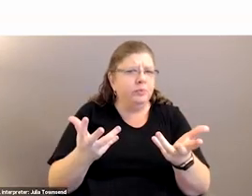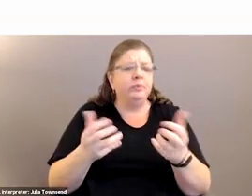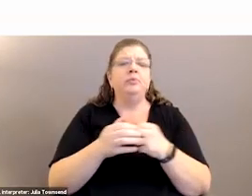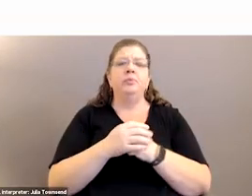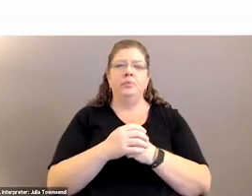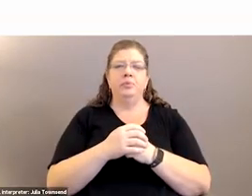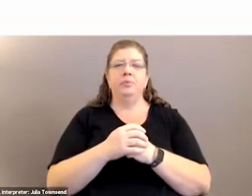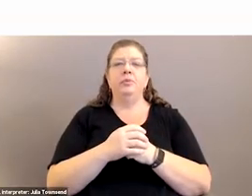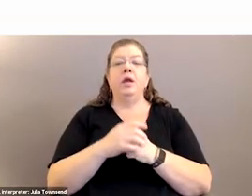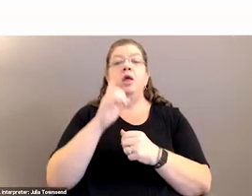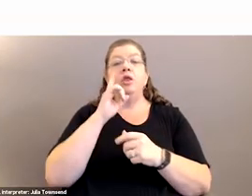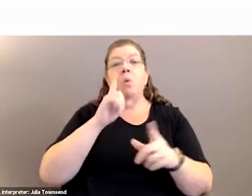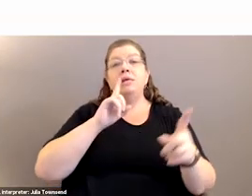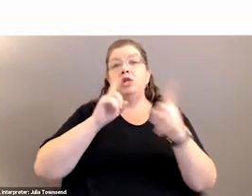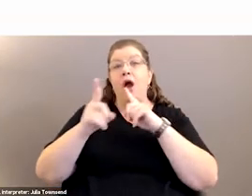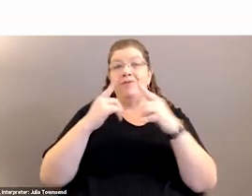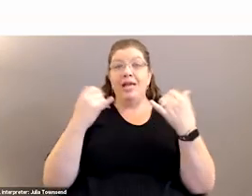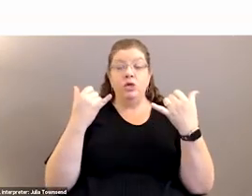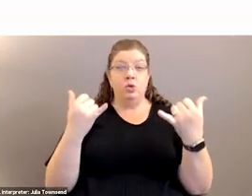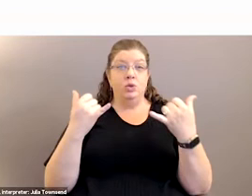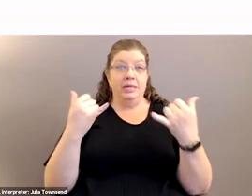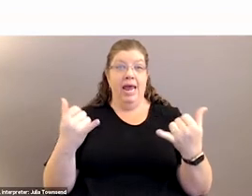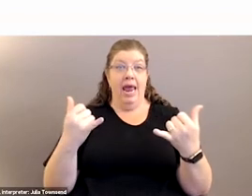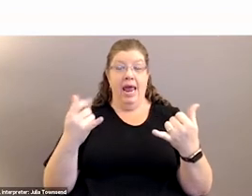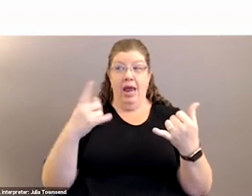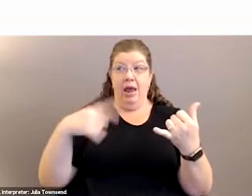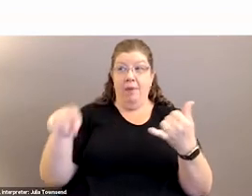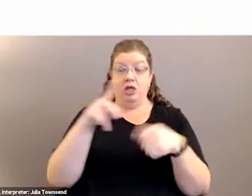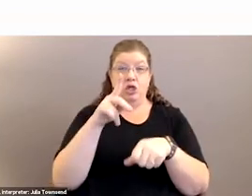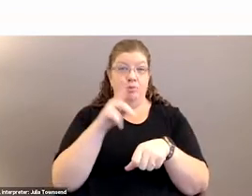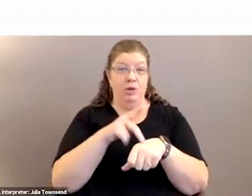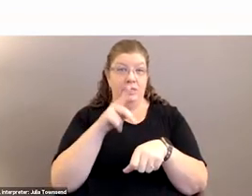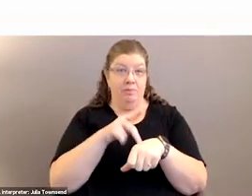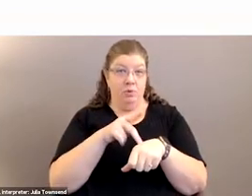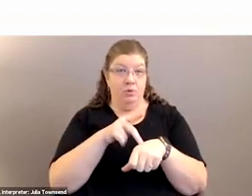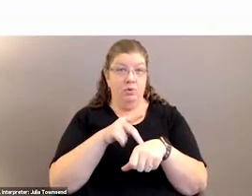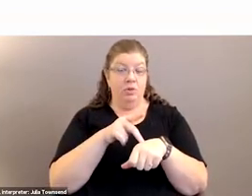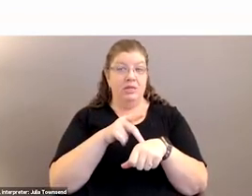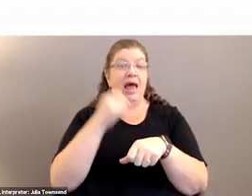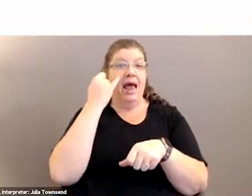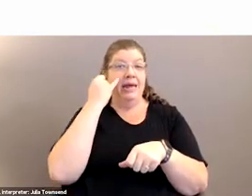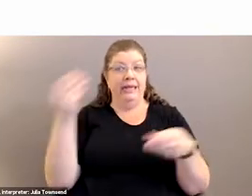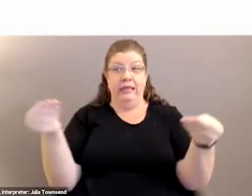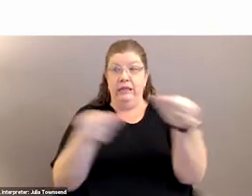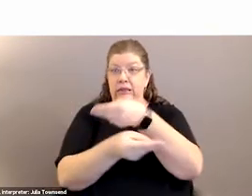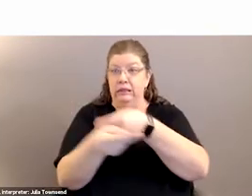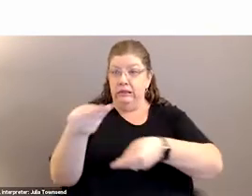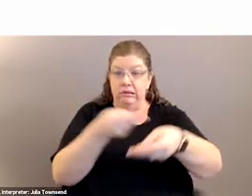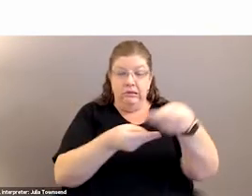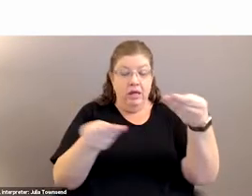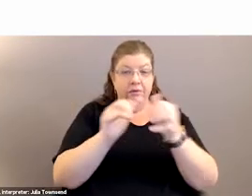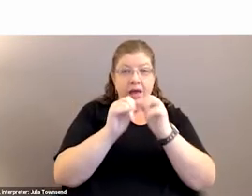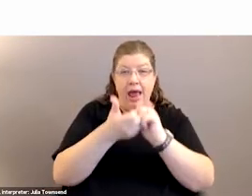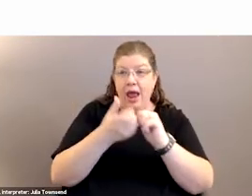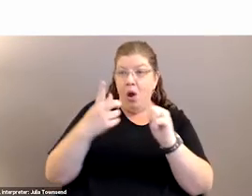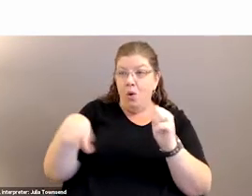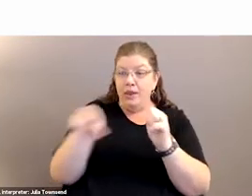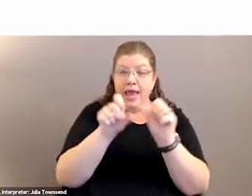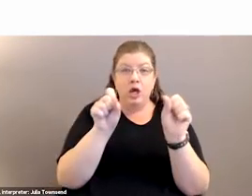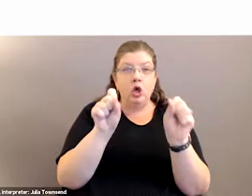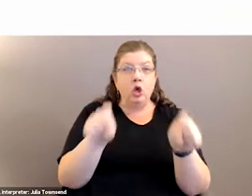and there was a conversation today amongst principles of sharing ideas of how they could